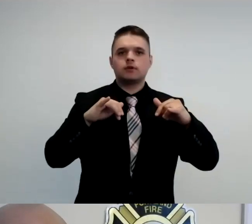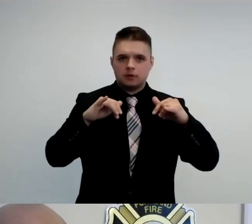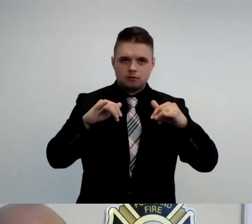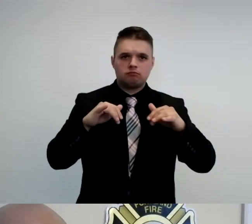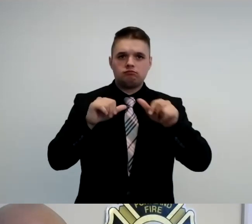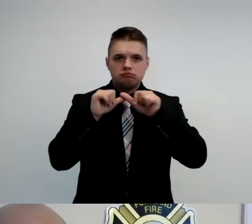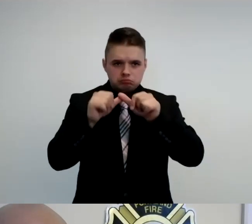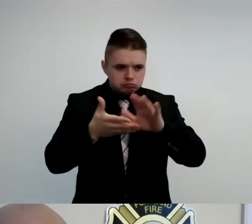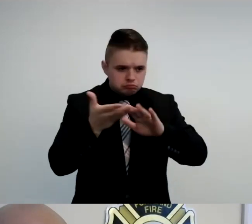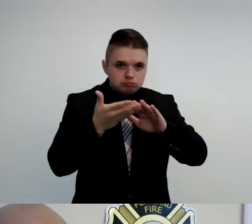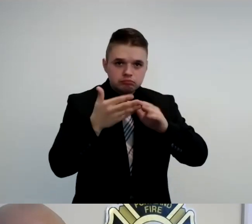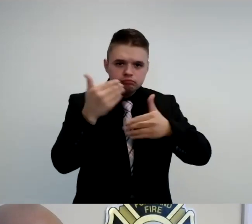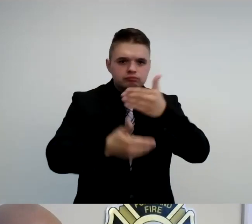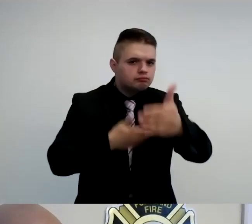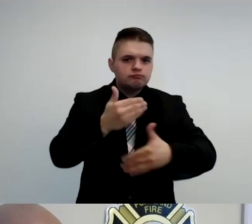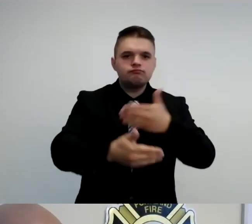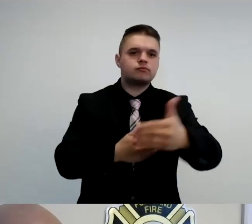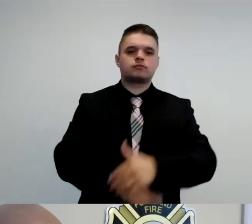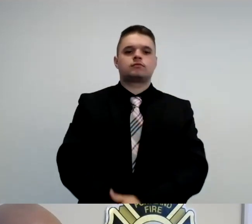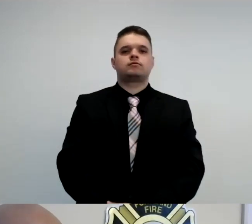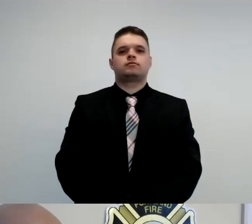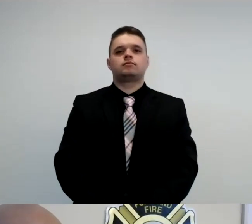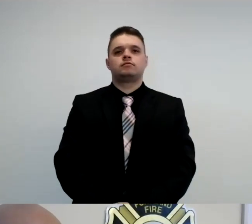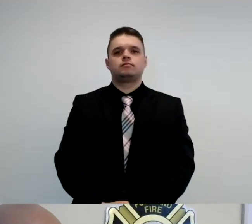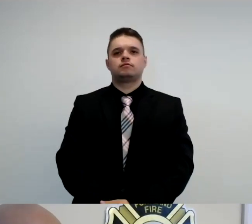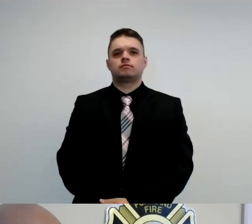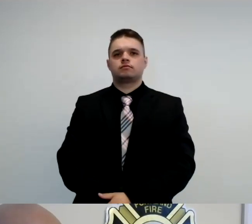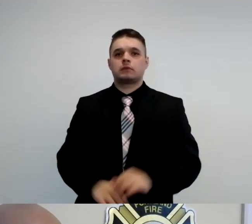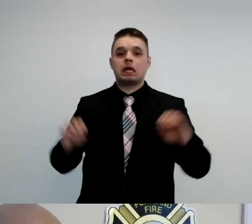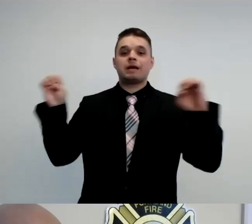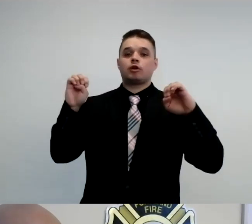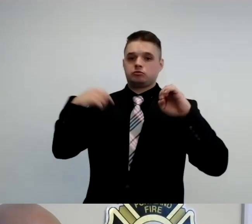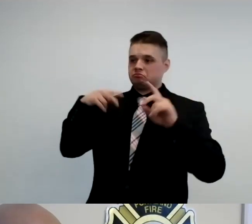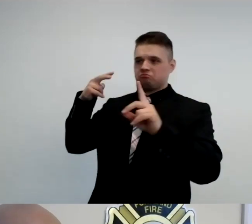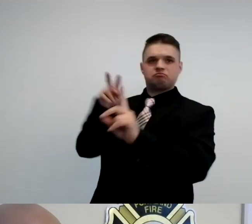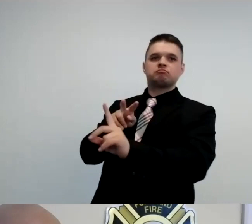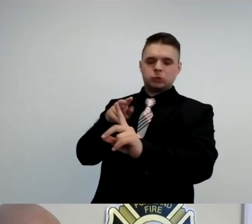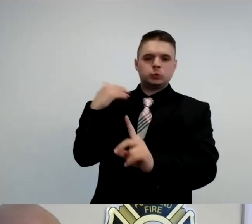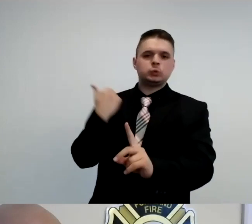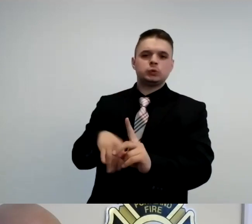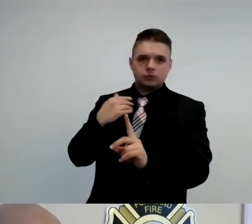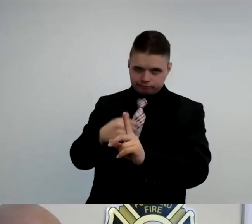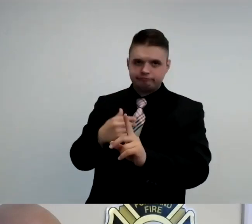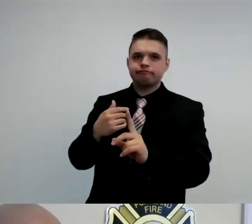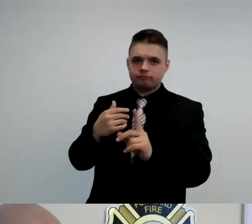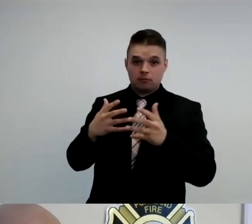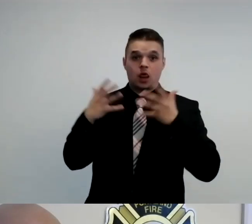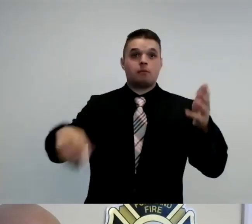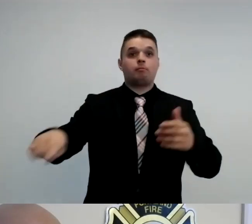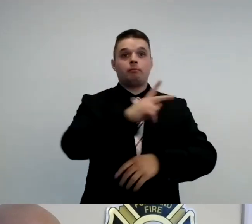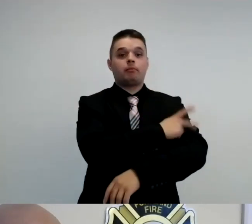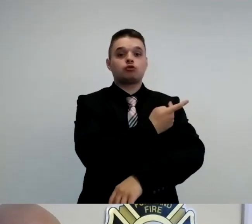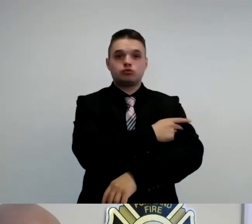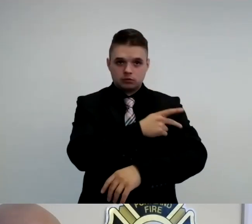an emergency response perspective, it really gives our patients and our community the tools they